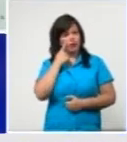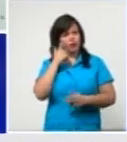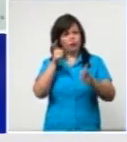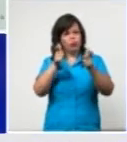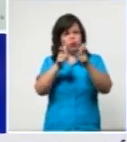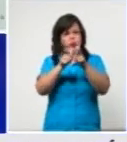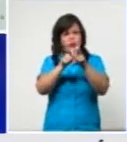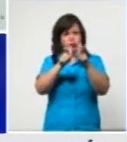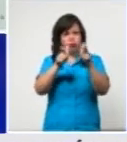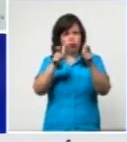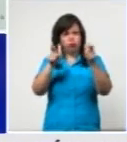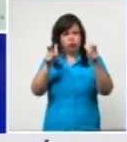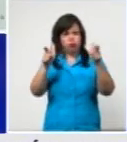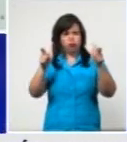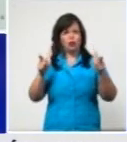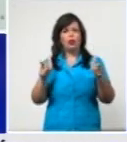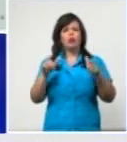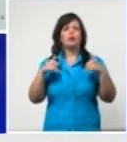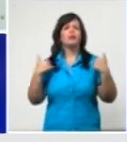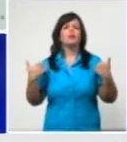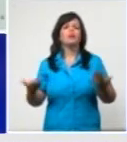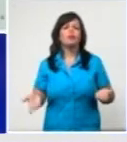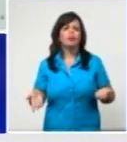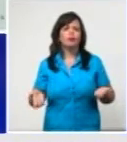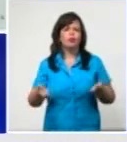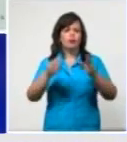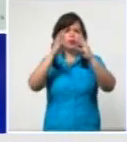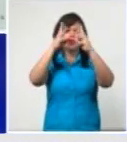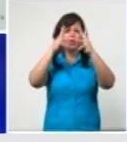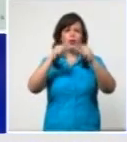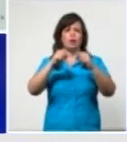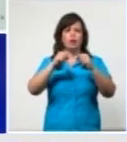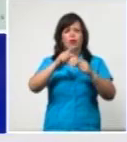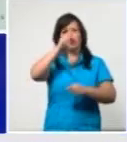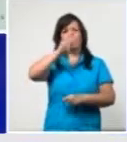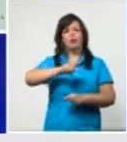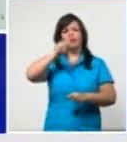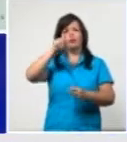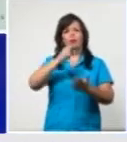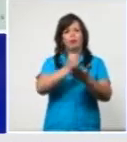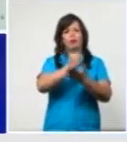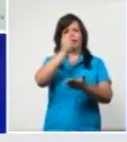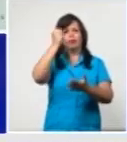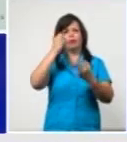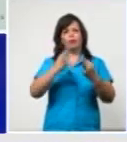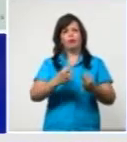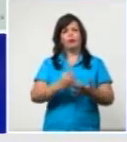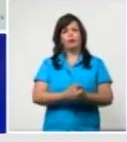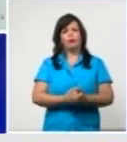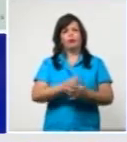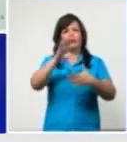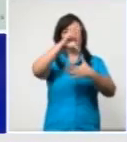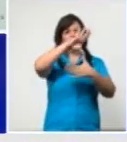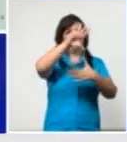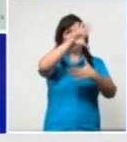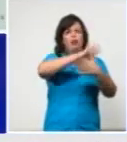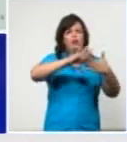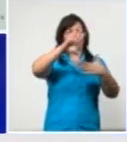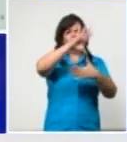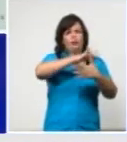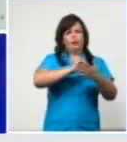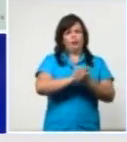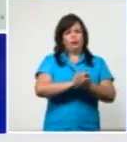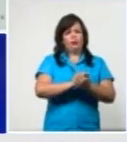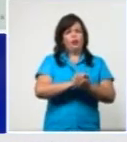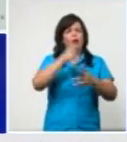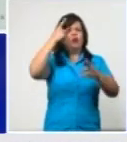There is another one, I don't know if it could be saved. Oh, there it is. What this tells us, and I